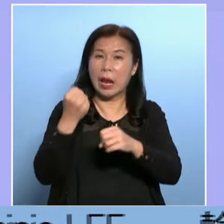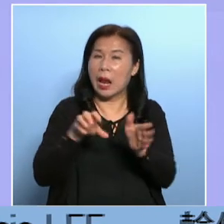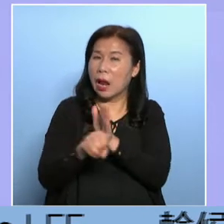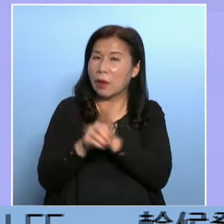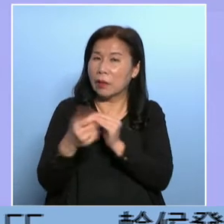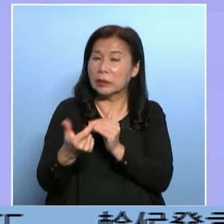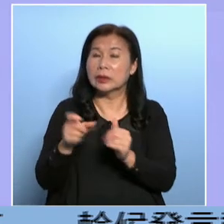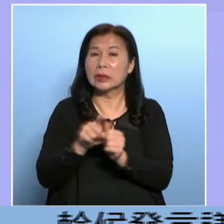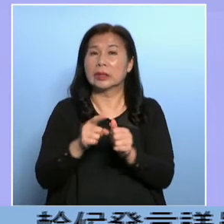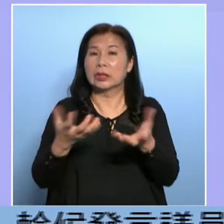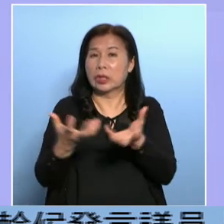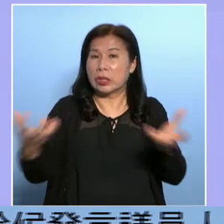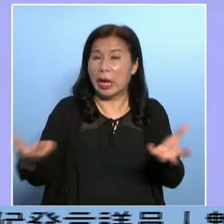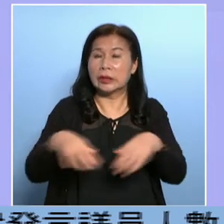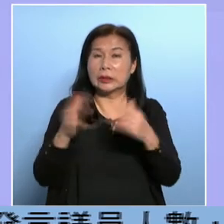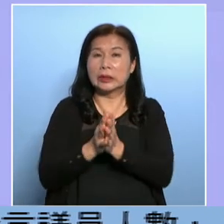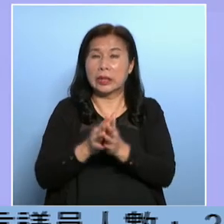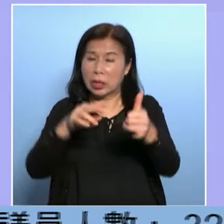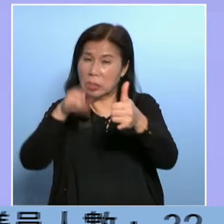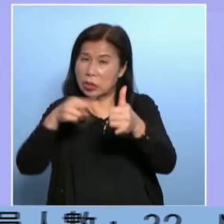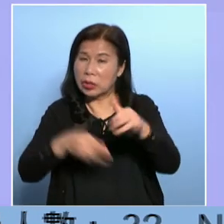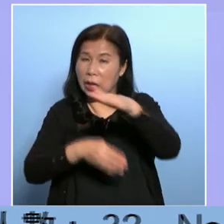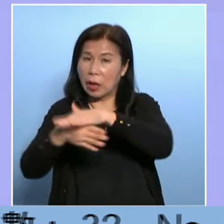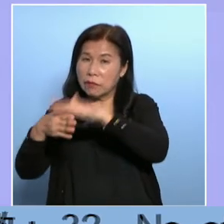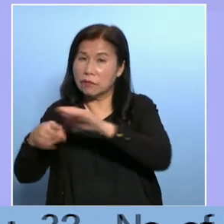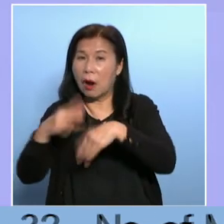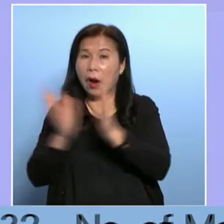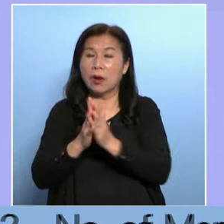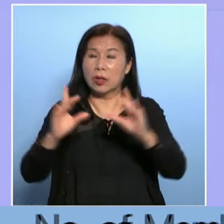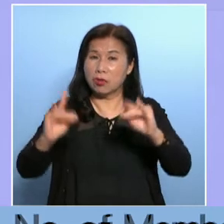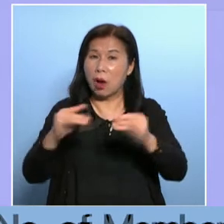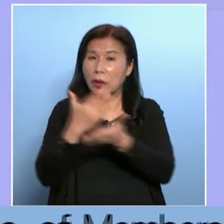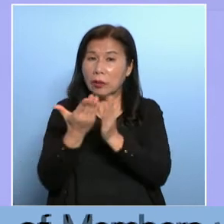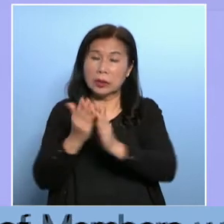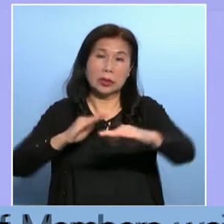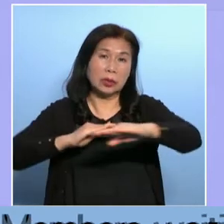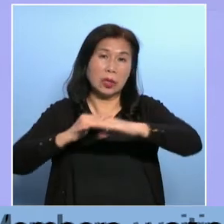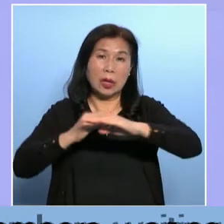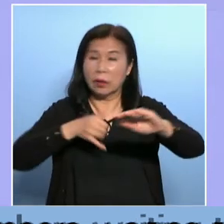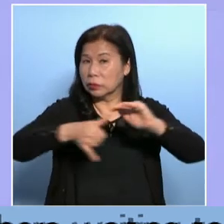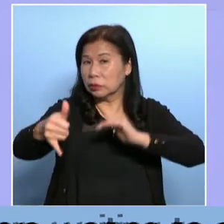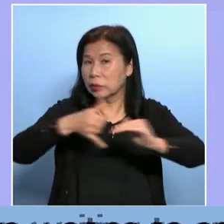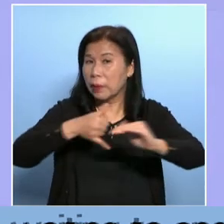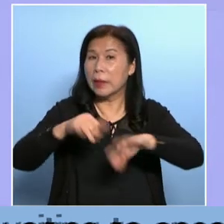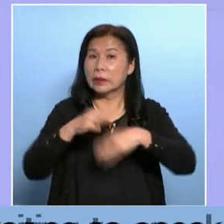know, we don't have enough testing capacity and treatment and isolation facilities.